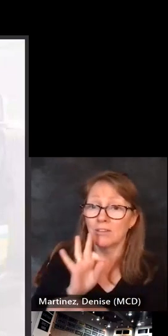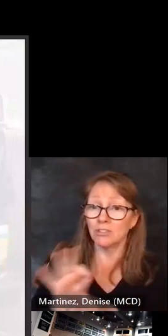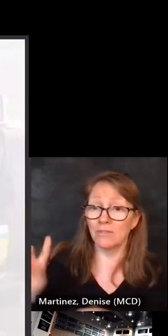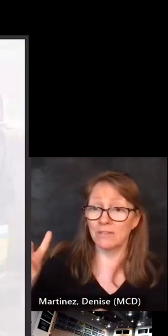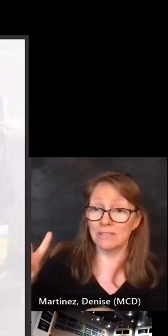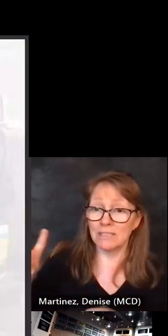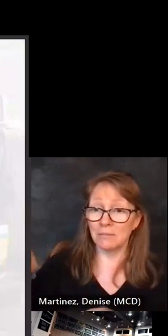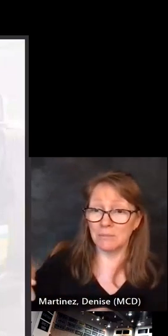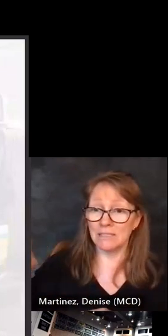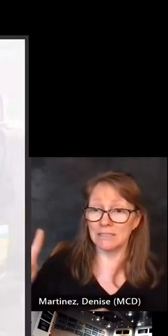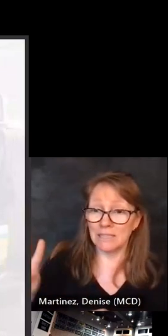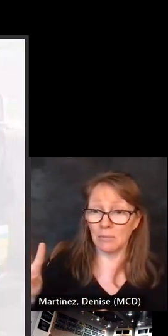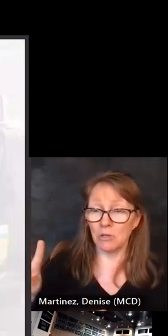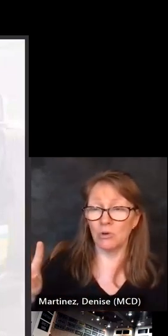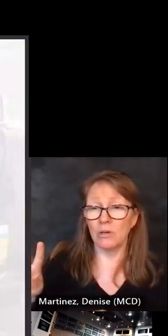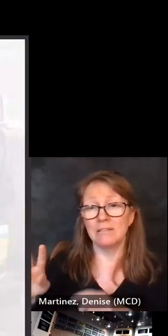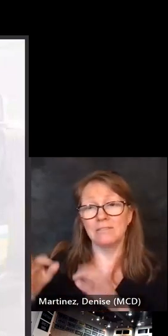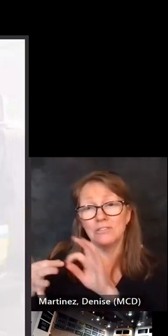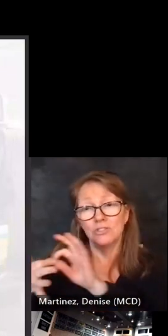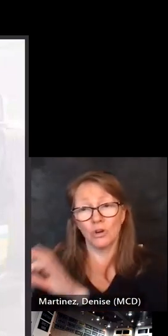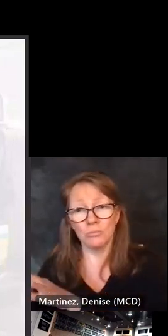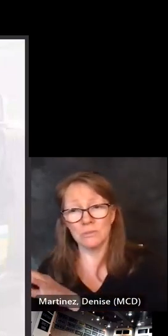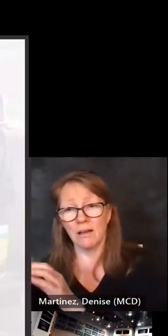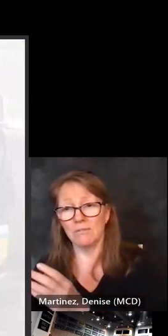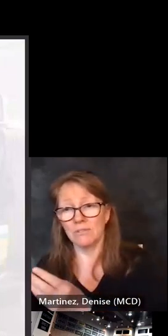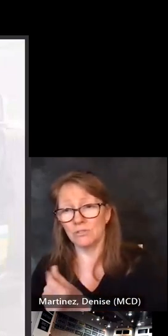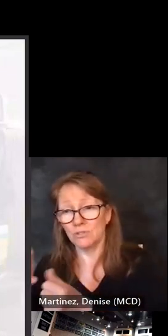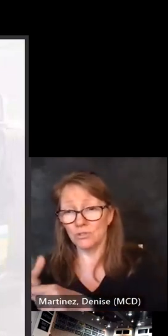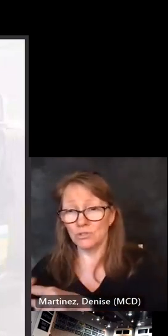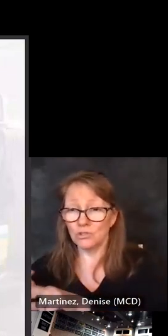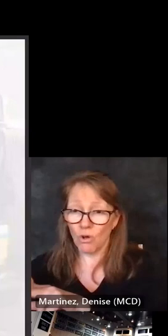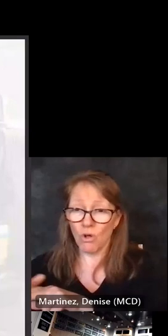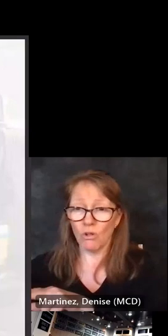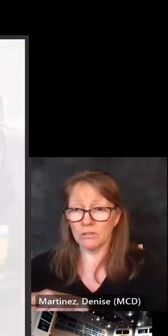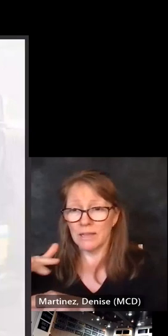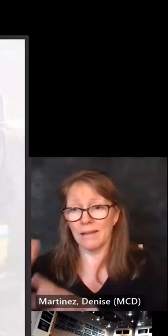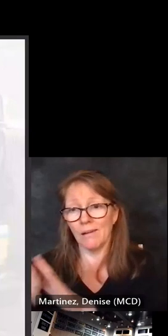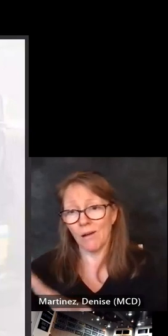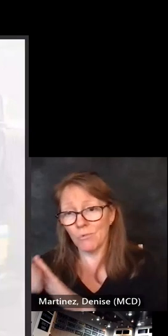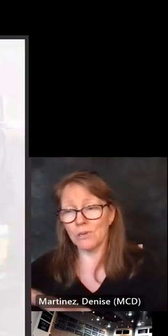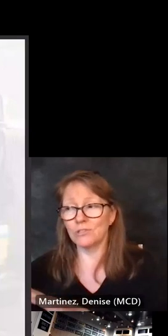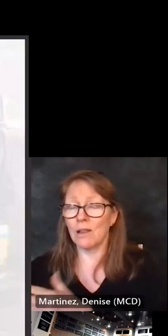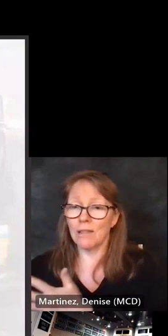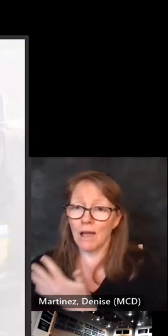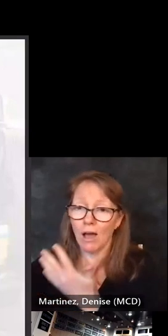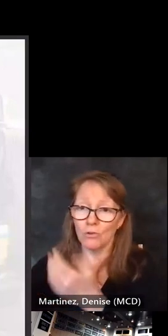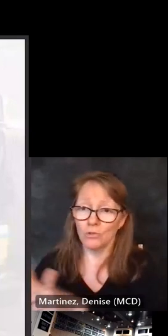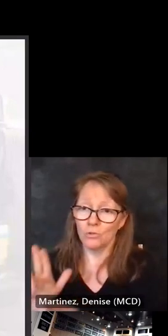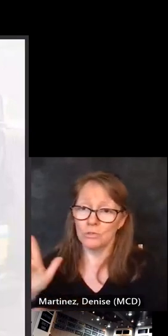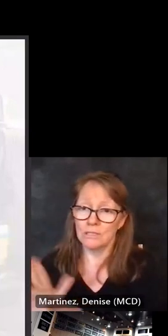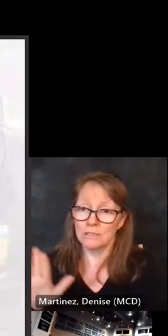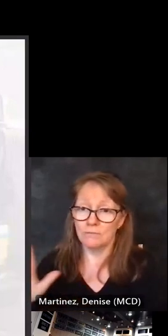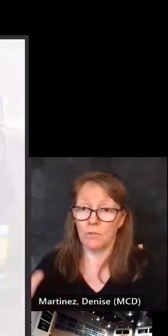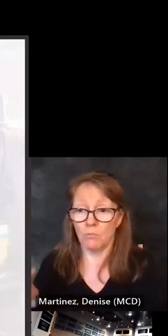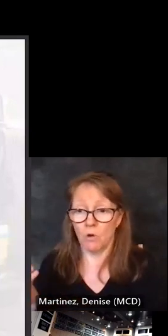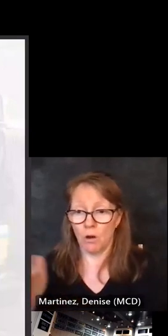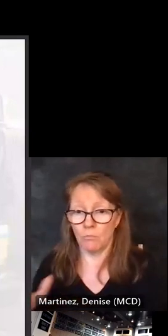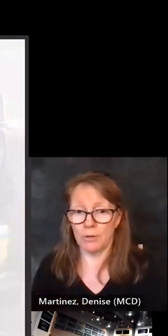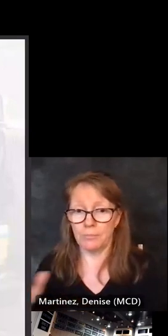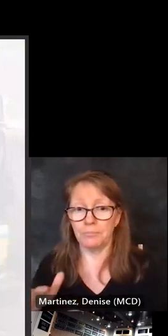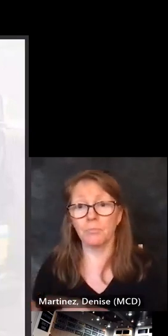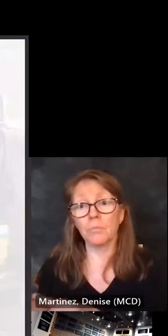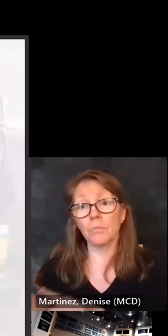operations and other plans that they have for that site. And we also find that the site that we've put together for